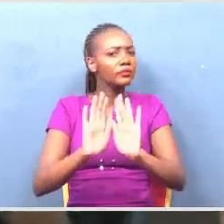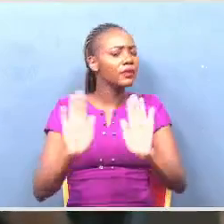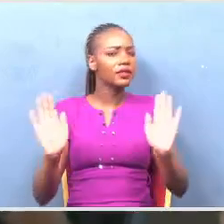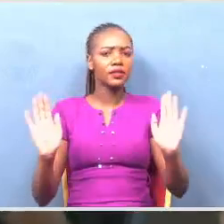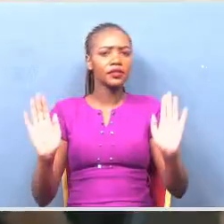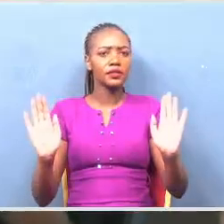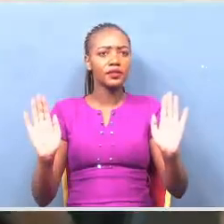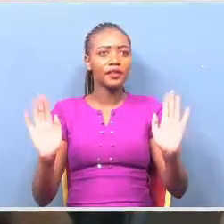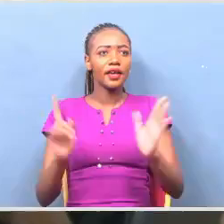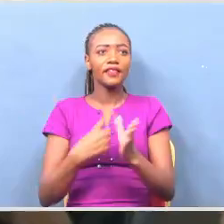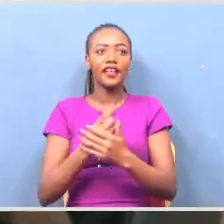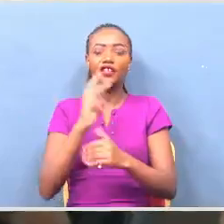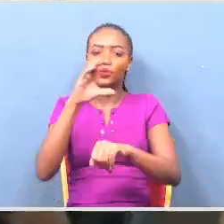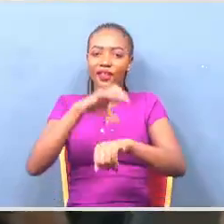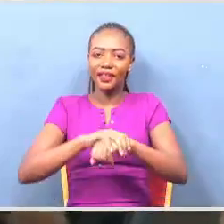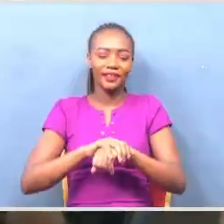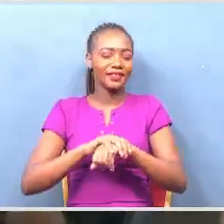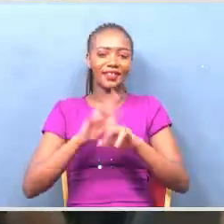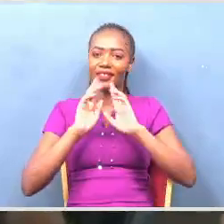and you would have the results.